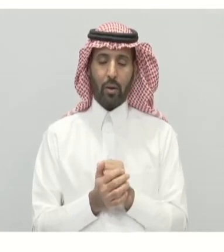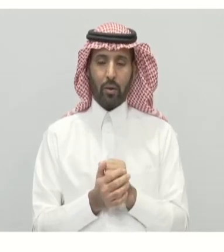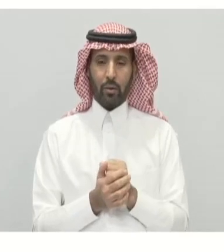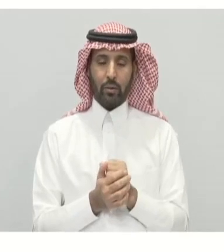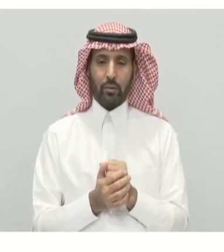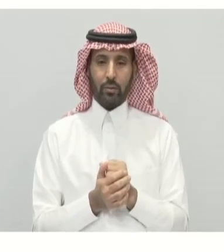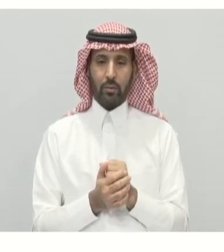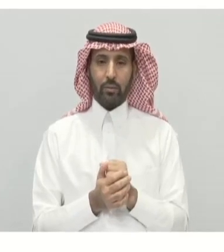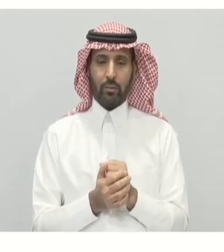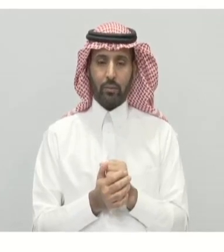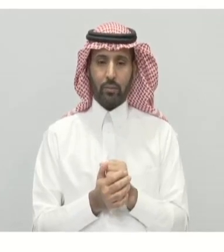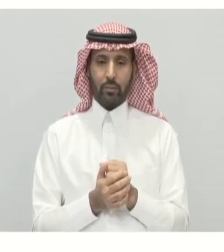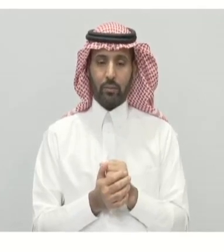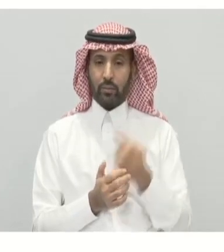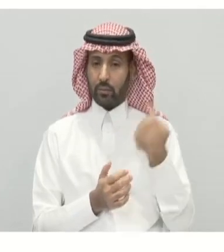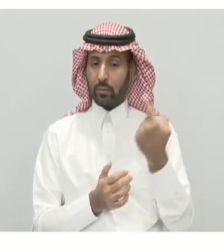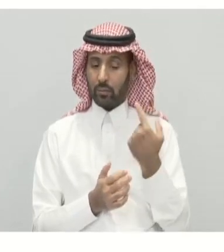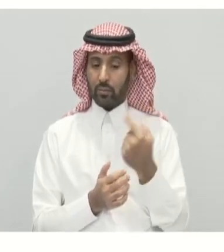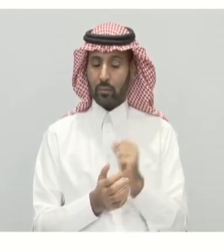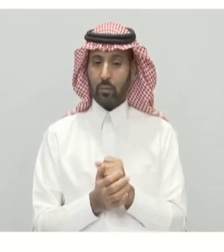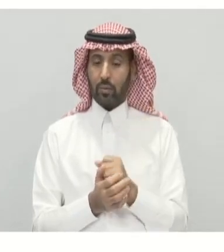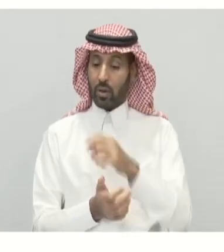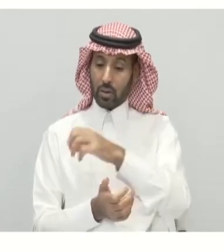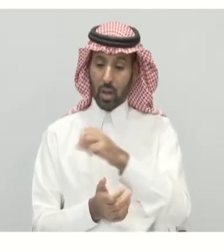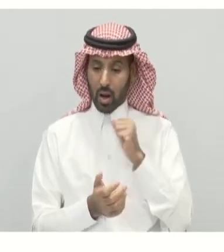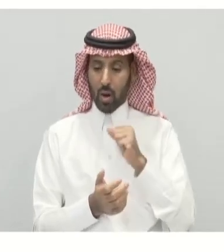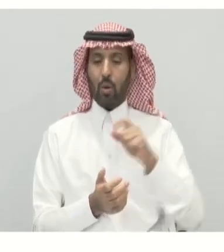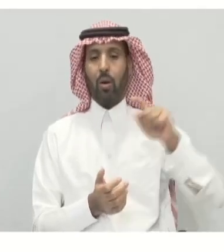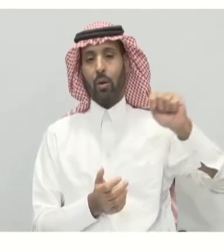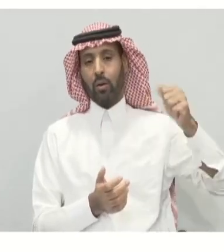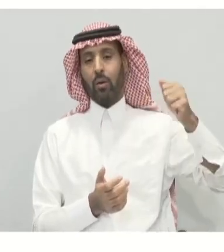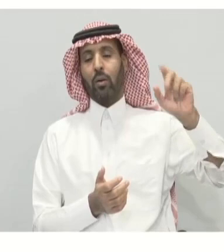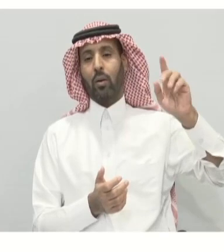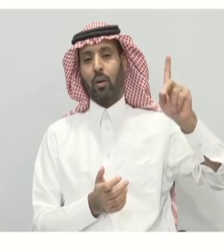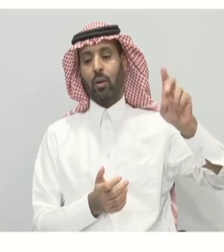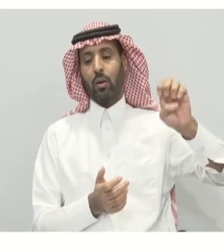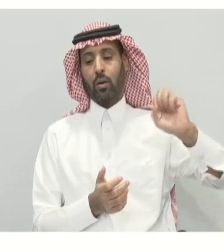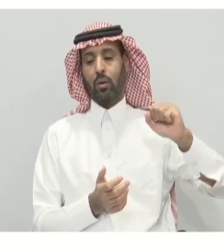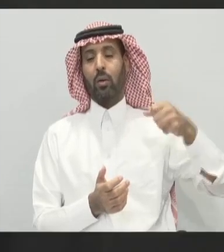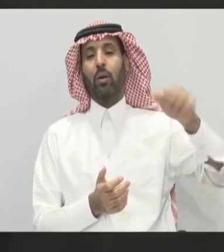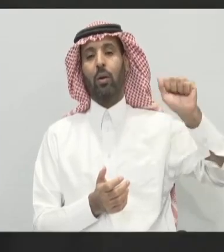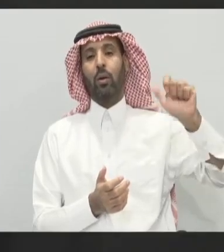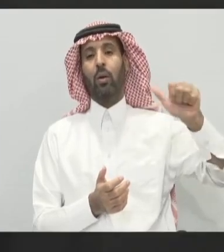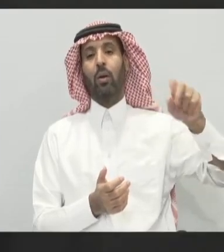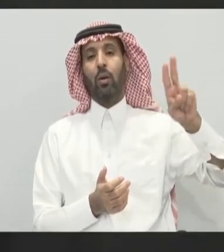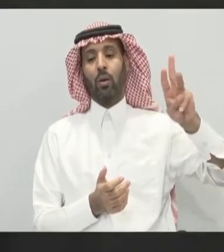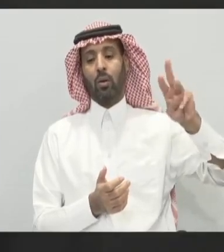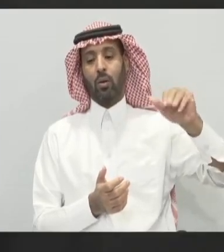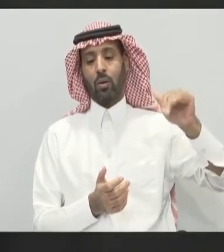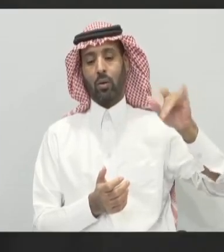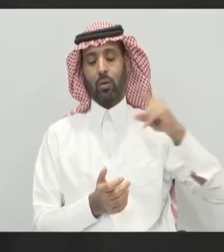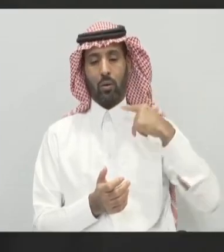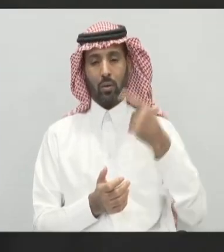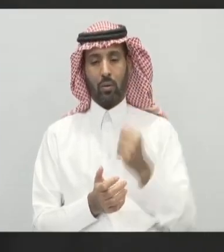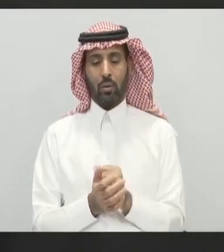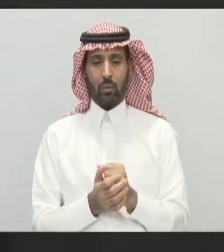Take away. You have noticed in here? The first word, we're having the second part, which is in